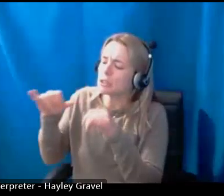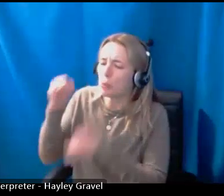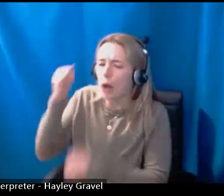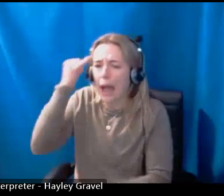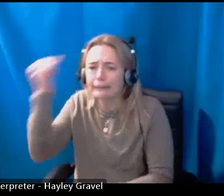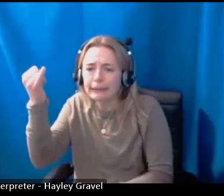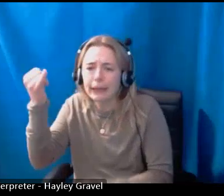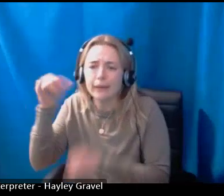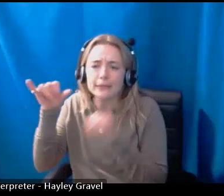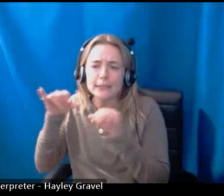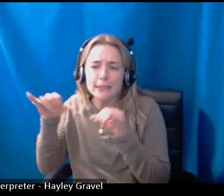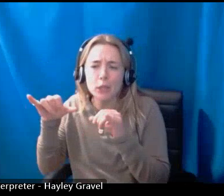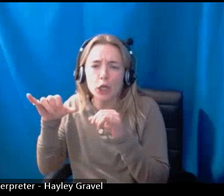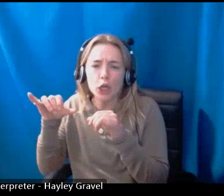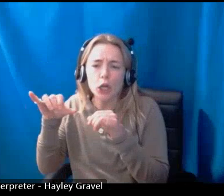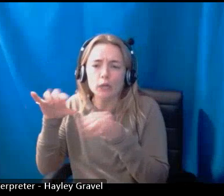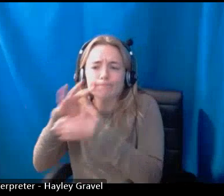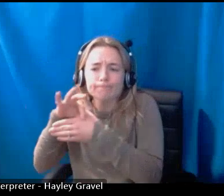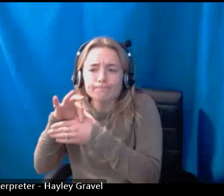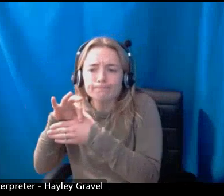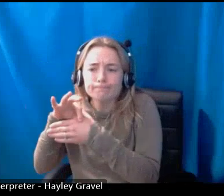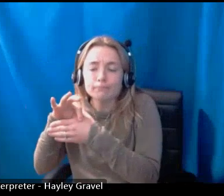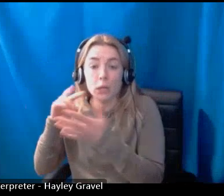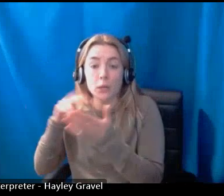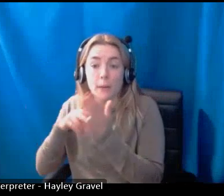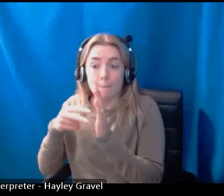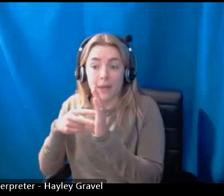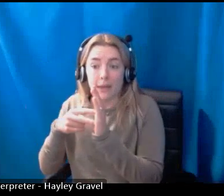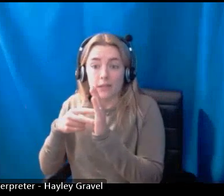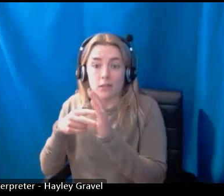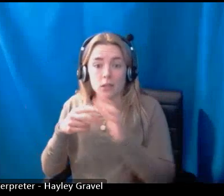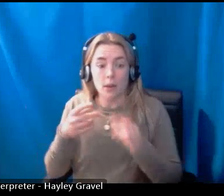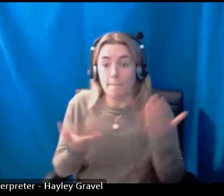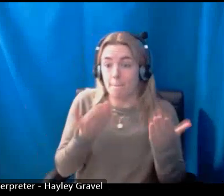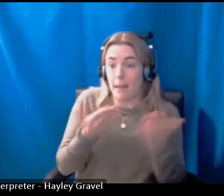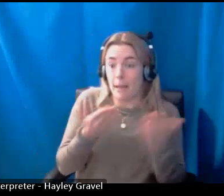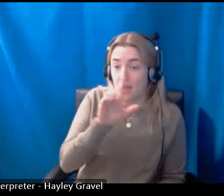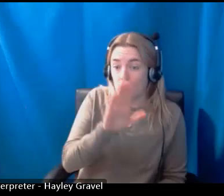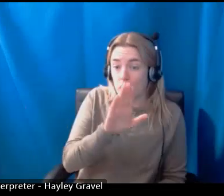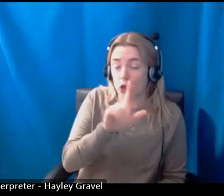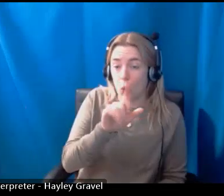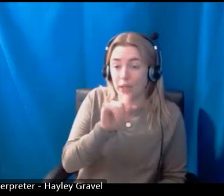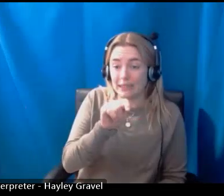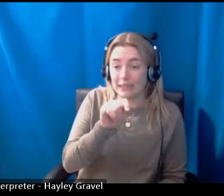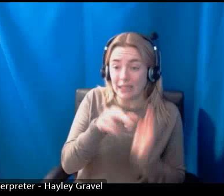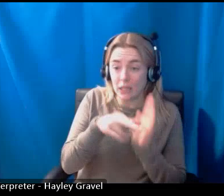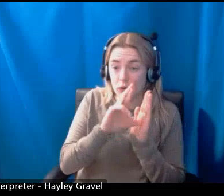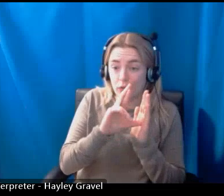so much done as far as school nurses go. There's a good bit on admin.